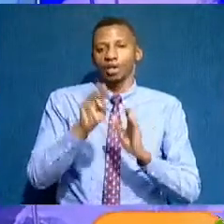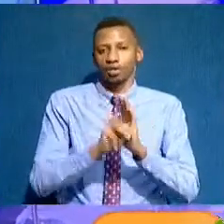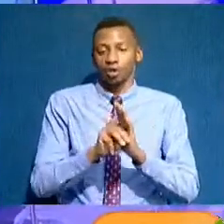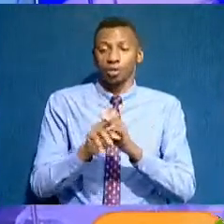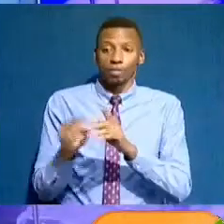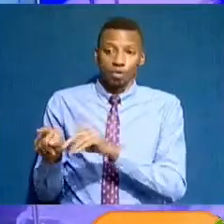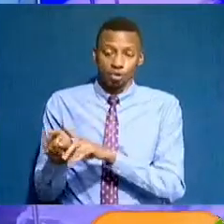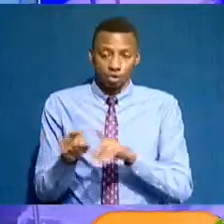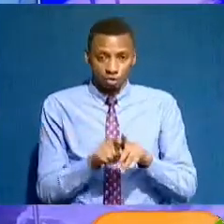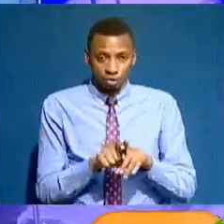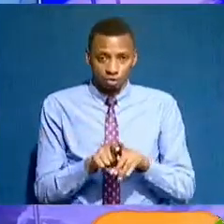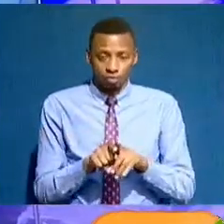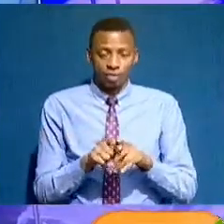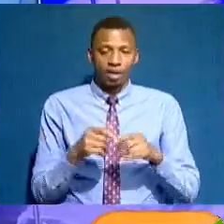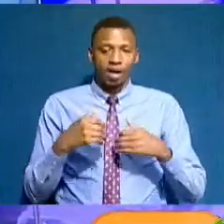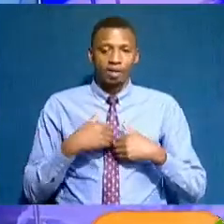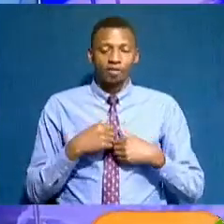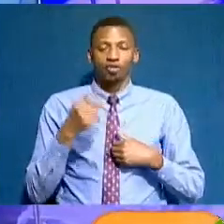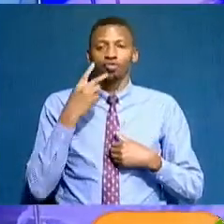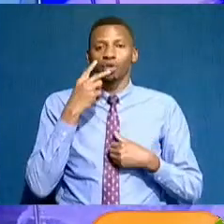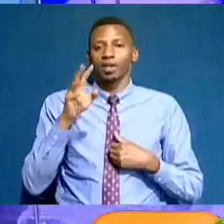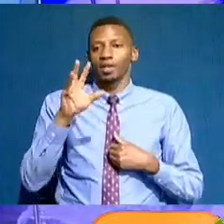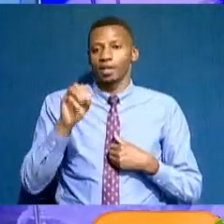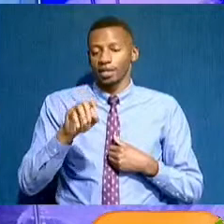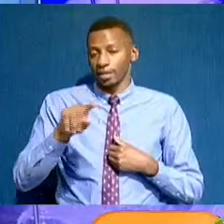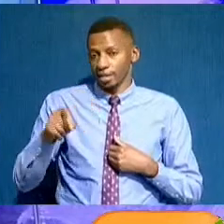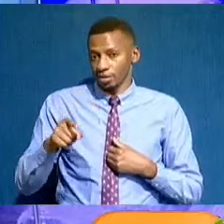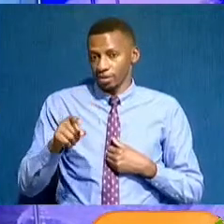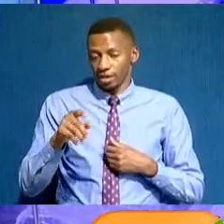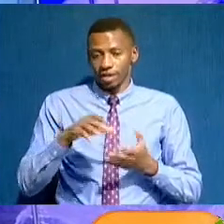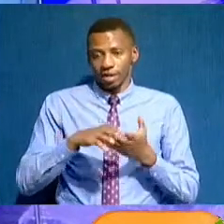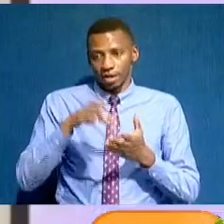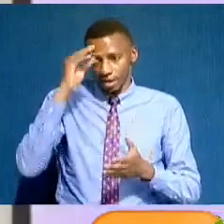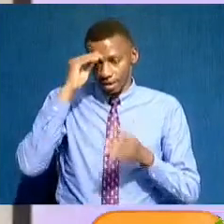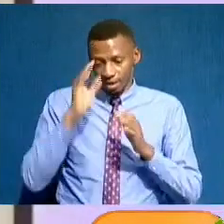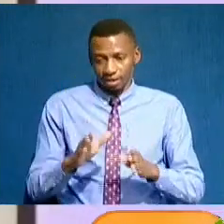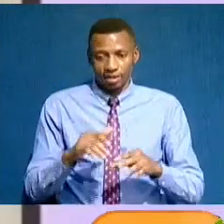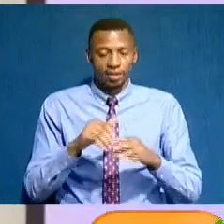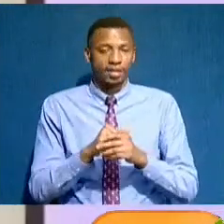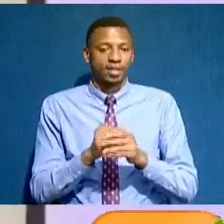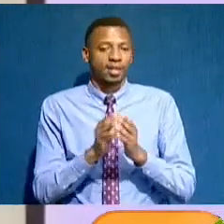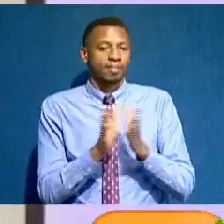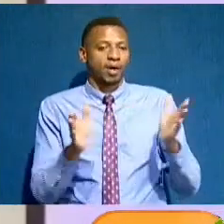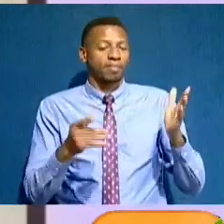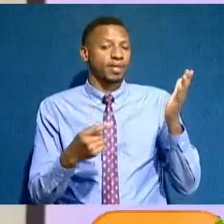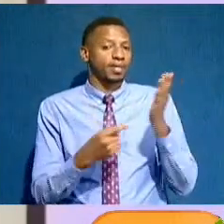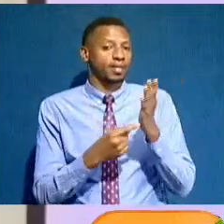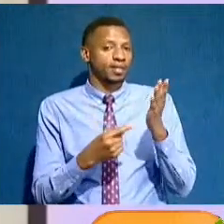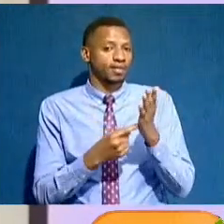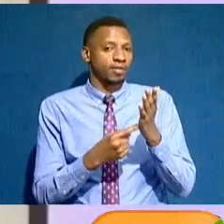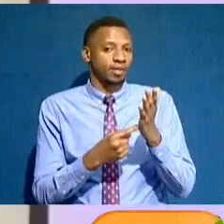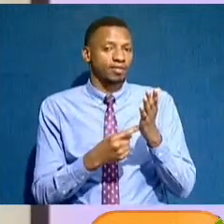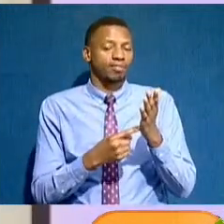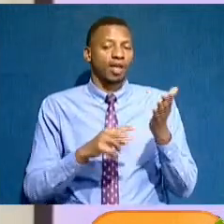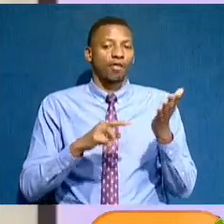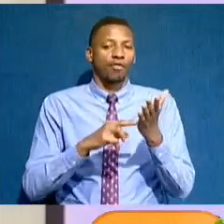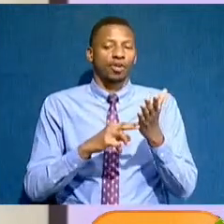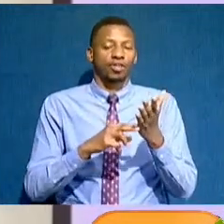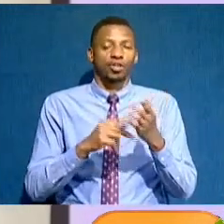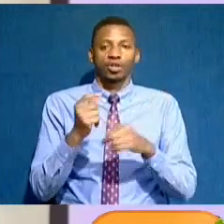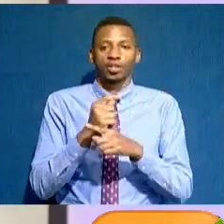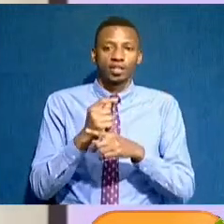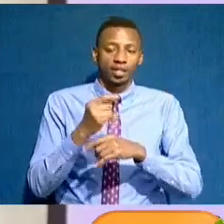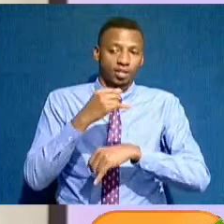over 230,000 learners in public TVET institution, even as it trains another 78,000, with an